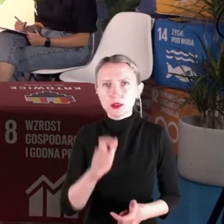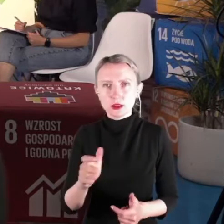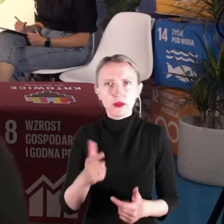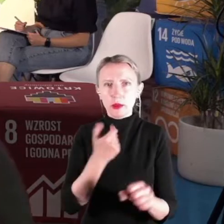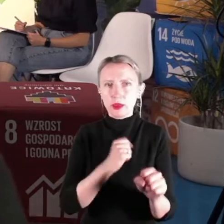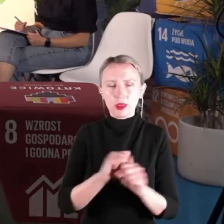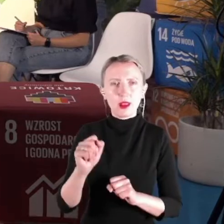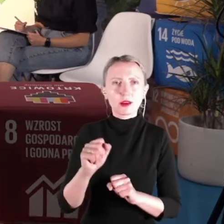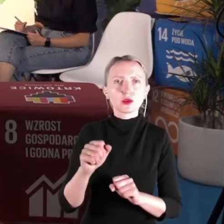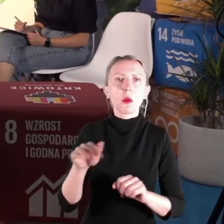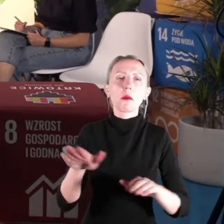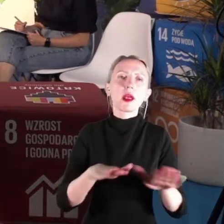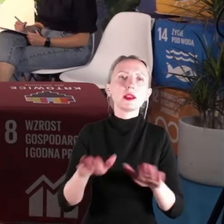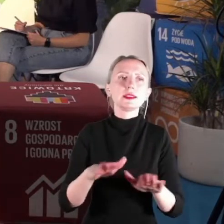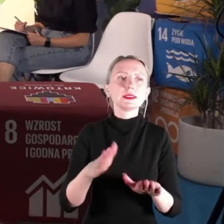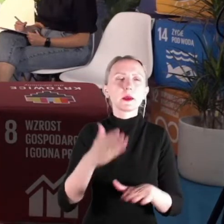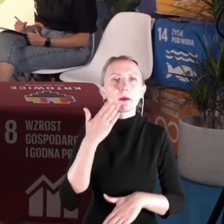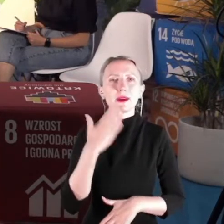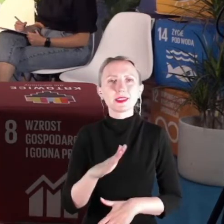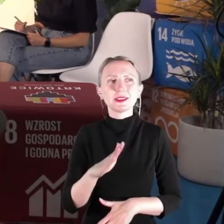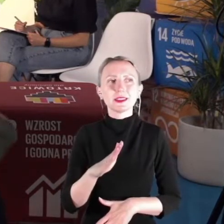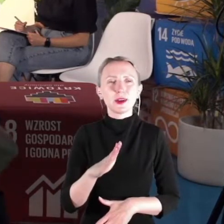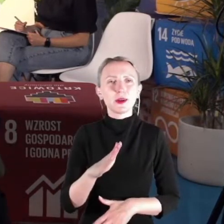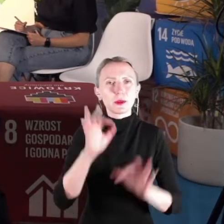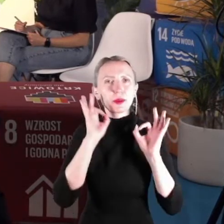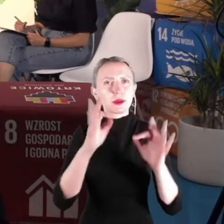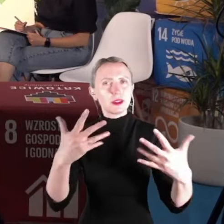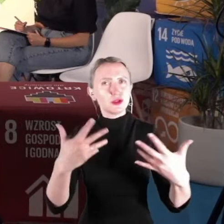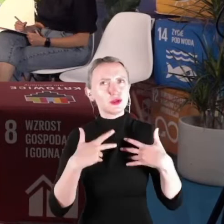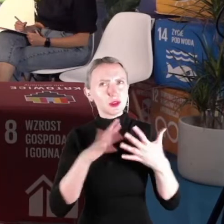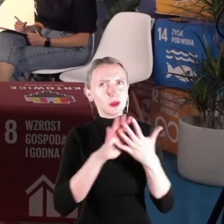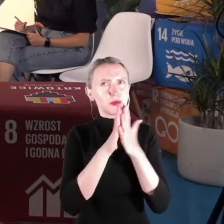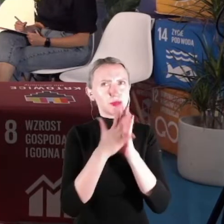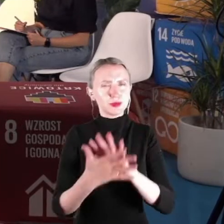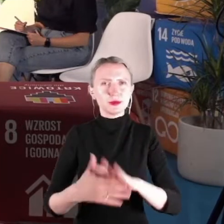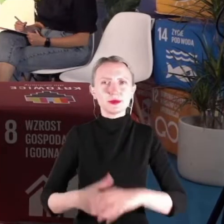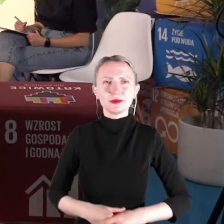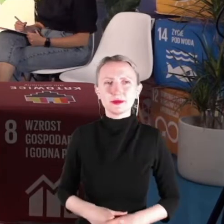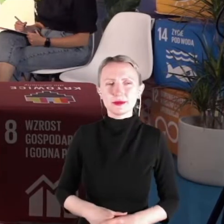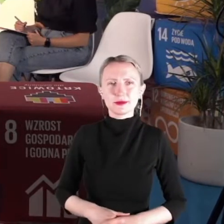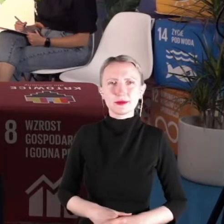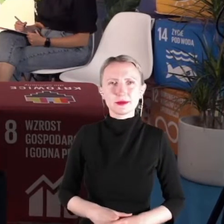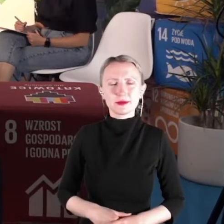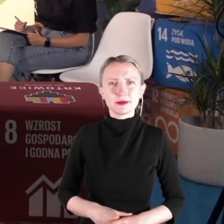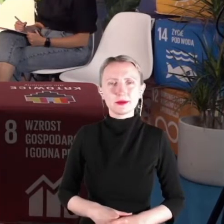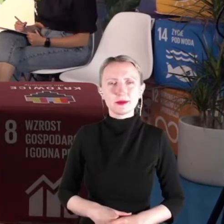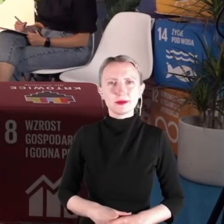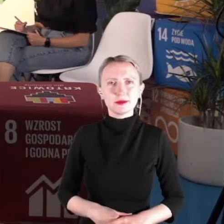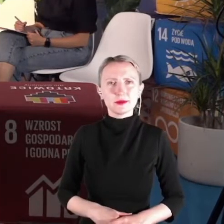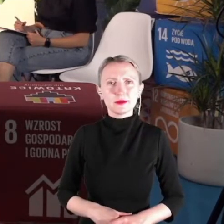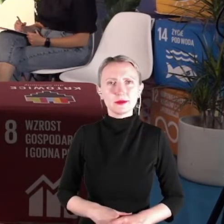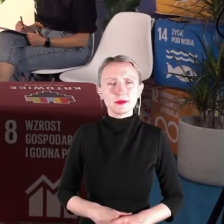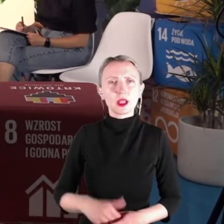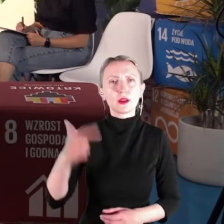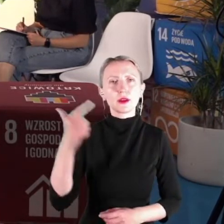satellite cities continued to cause critical tensions between the community and the administration. When we first got to Moravia in 2013,